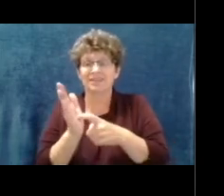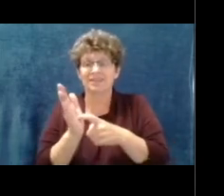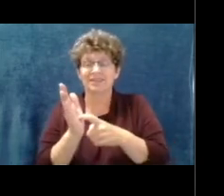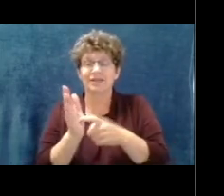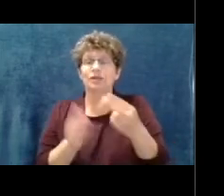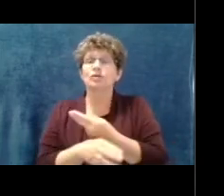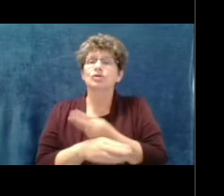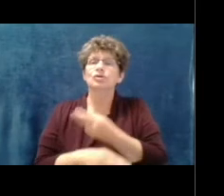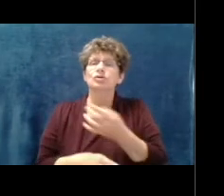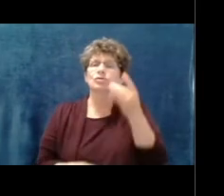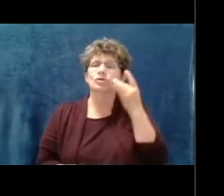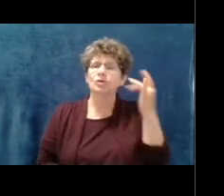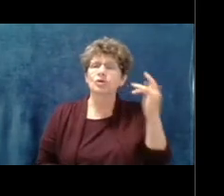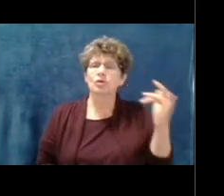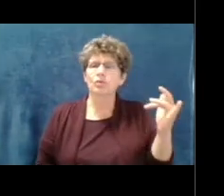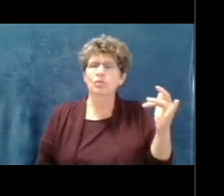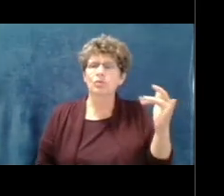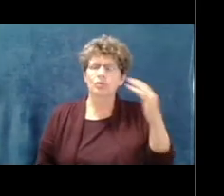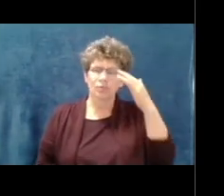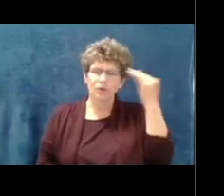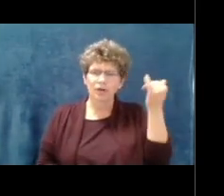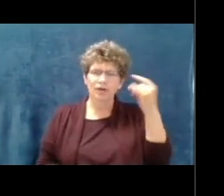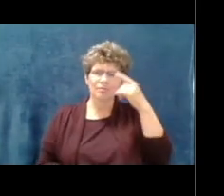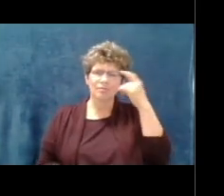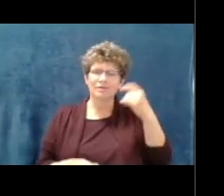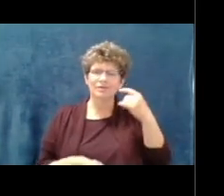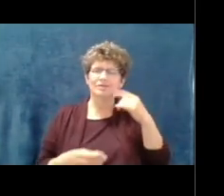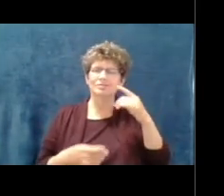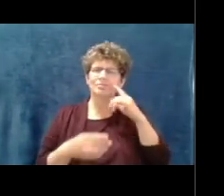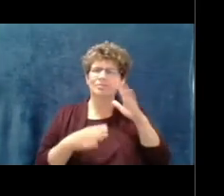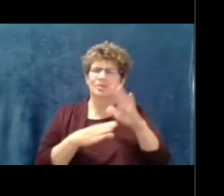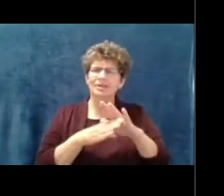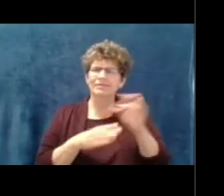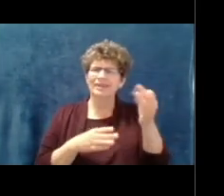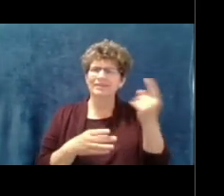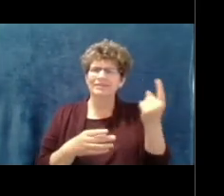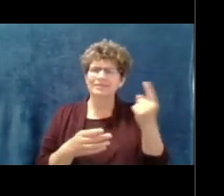it becomes more beautiful. Isn't that a wonderful image?